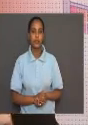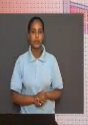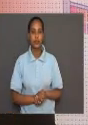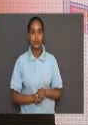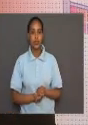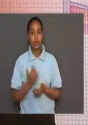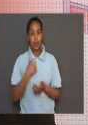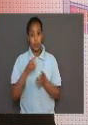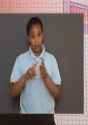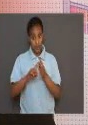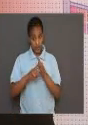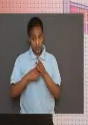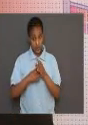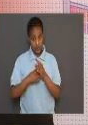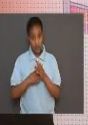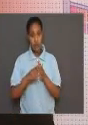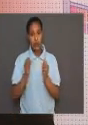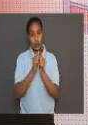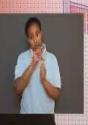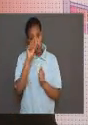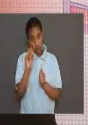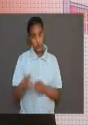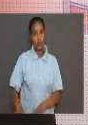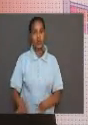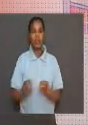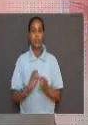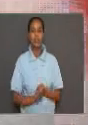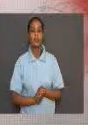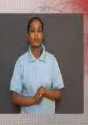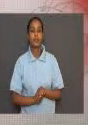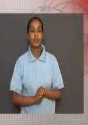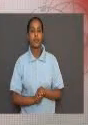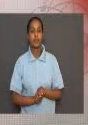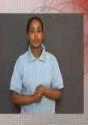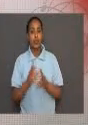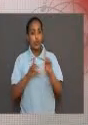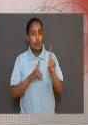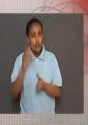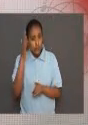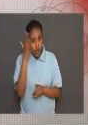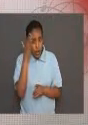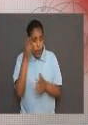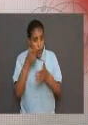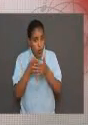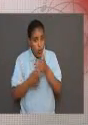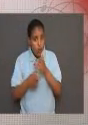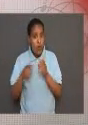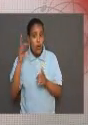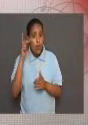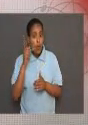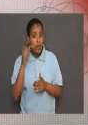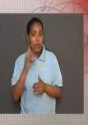We will begin with a question, students. Do you know what a